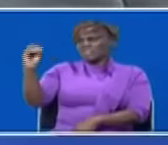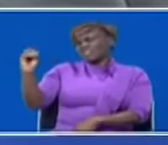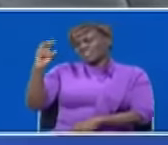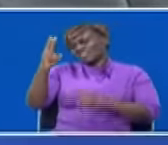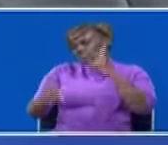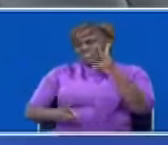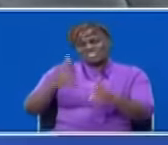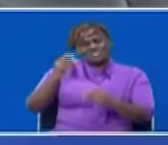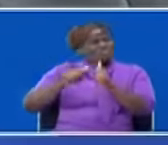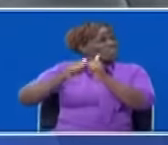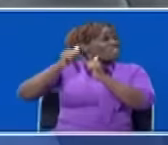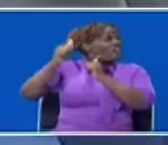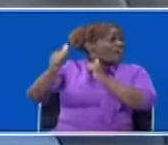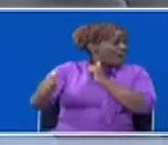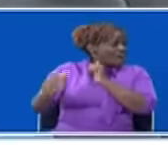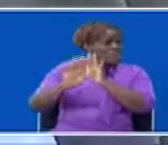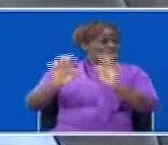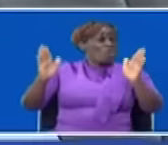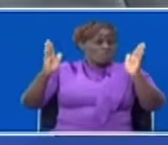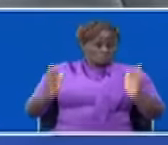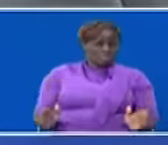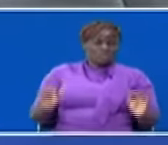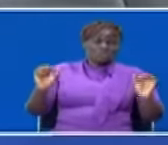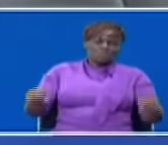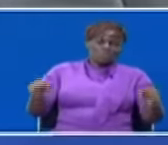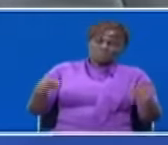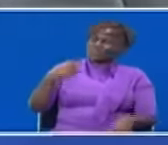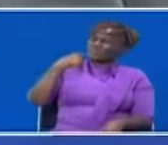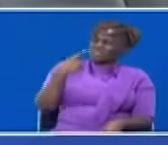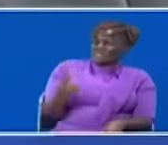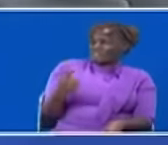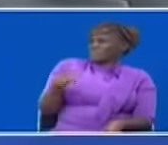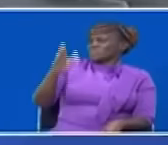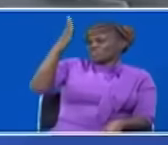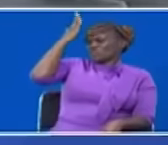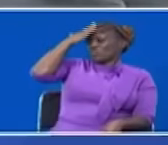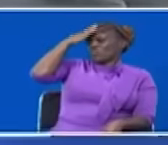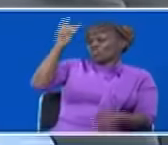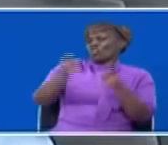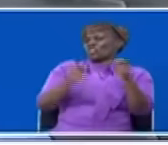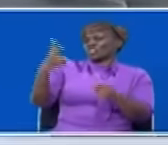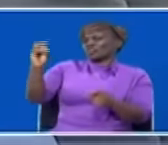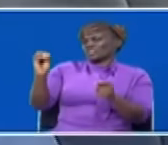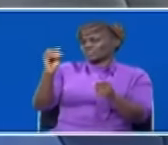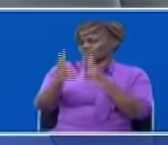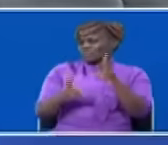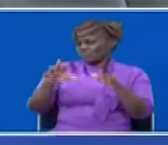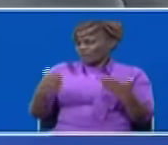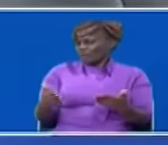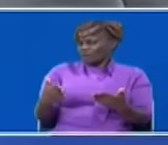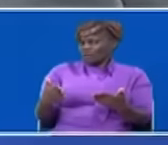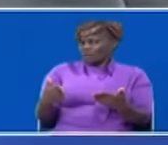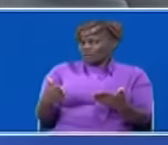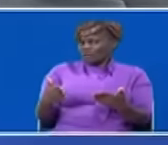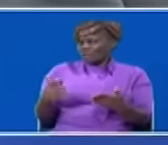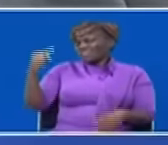far that no one can claim that he has a monopoly of 2022.